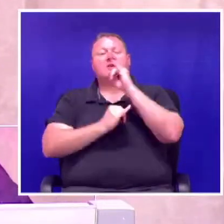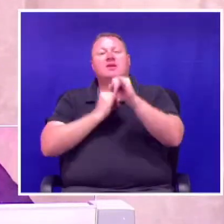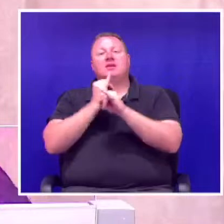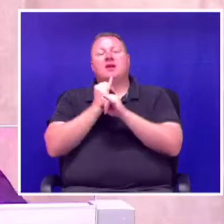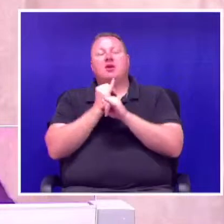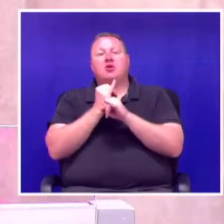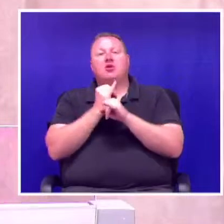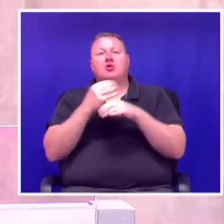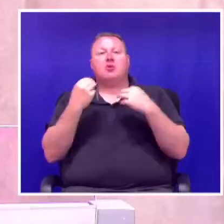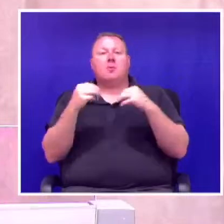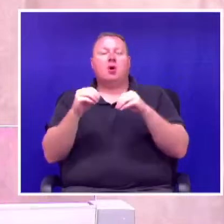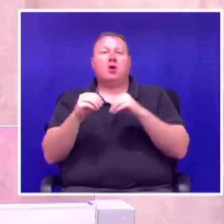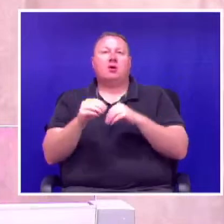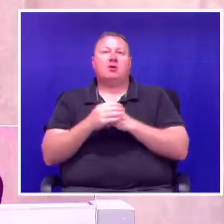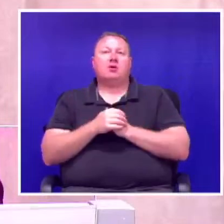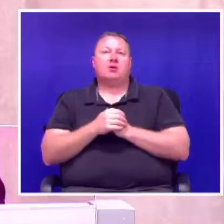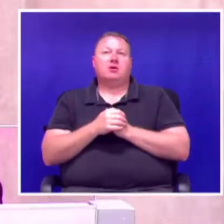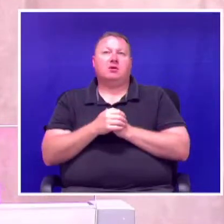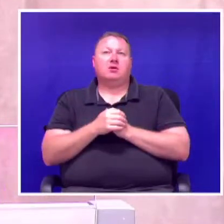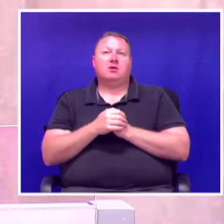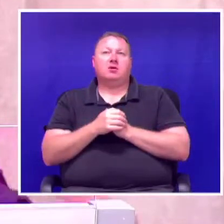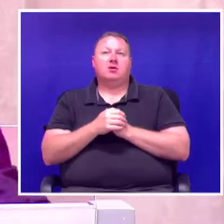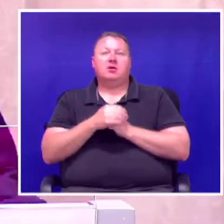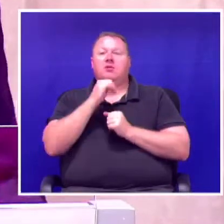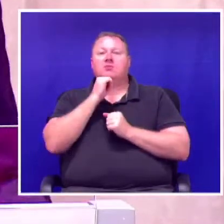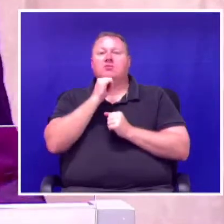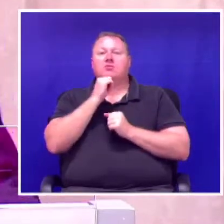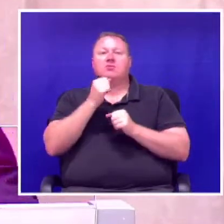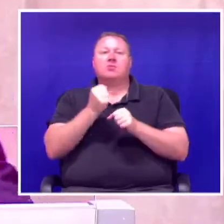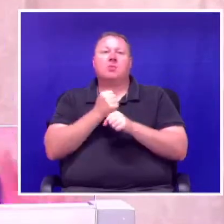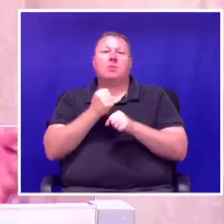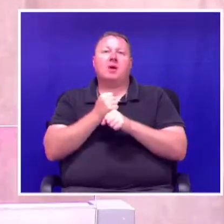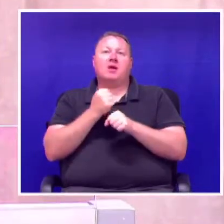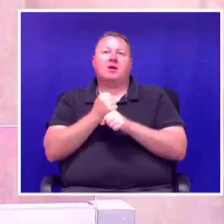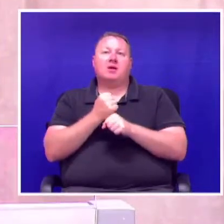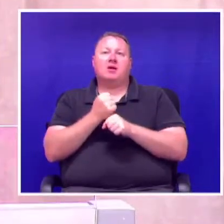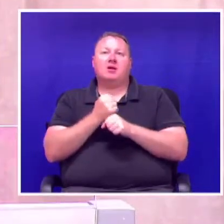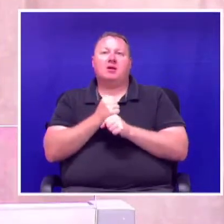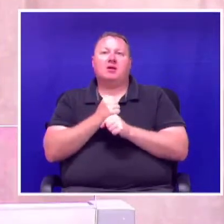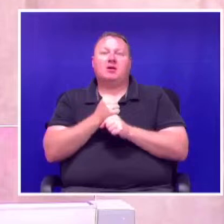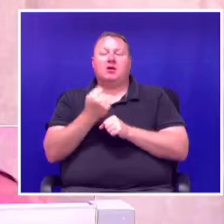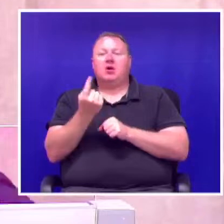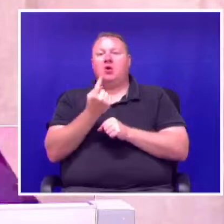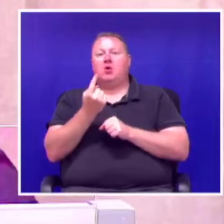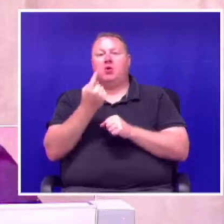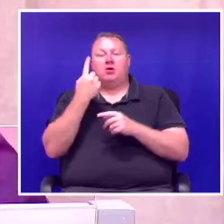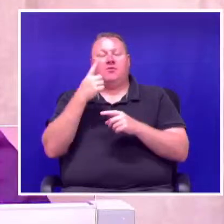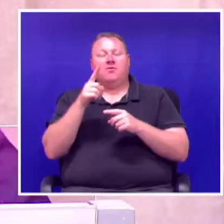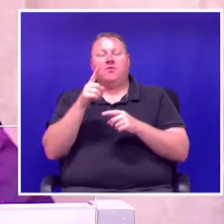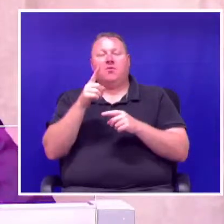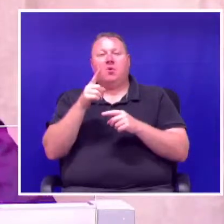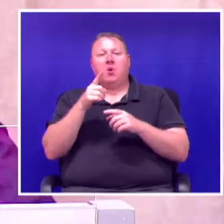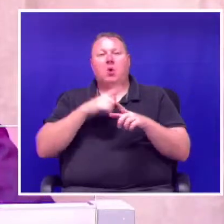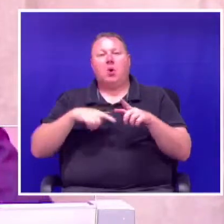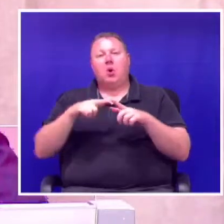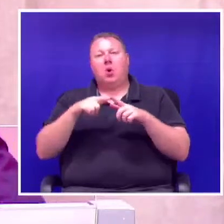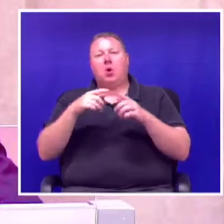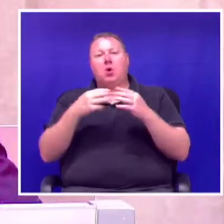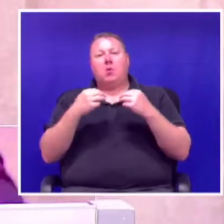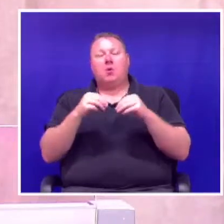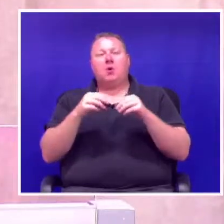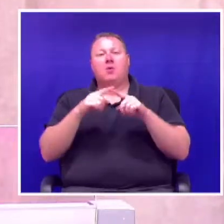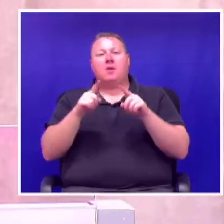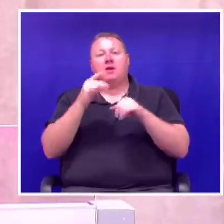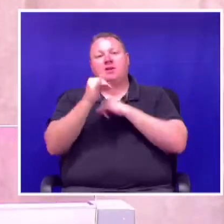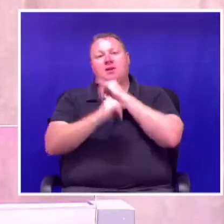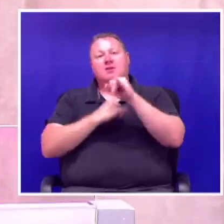markets, so they don't produce only for the local market, but also